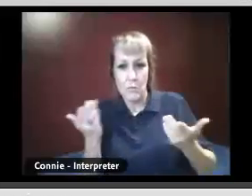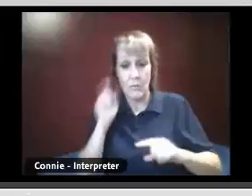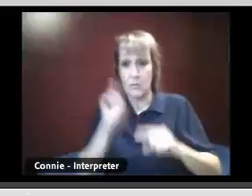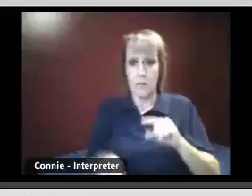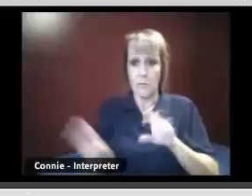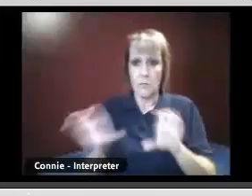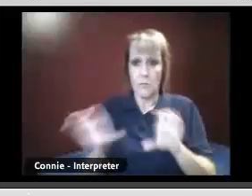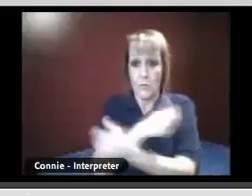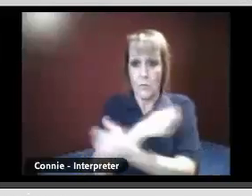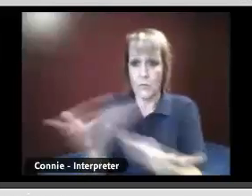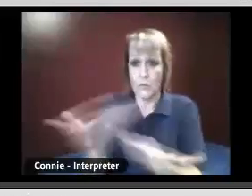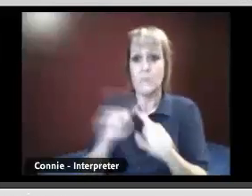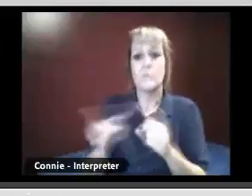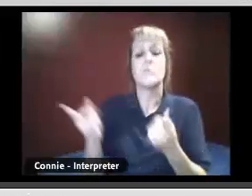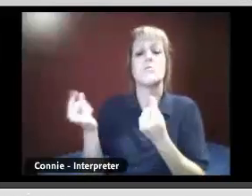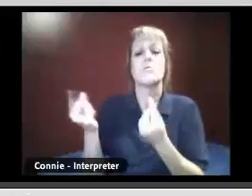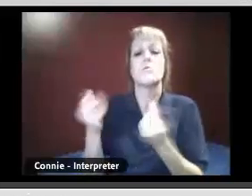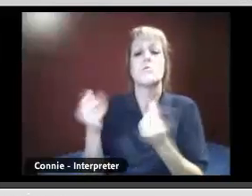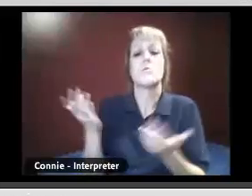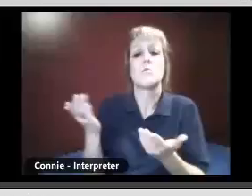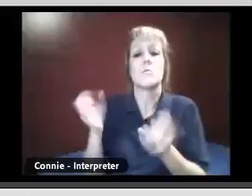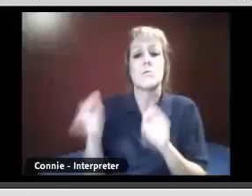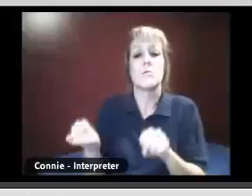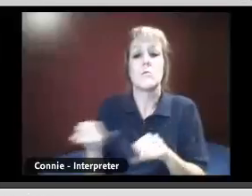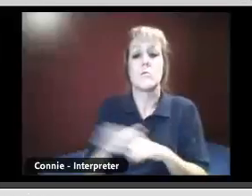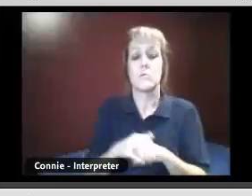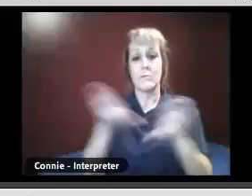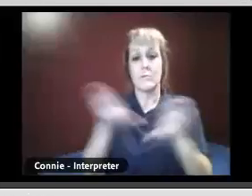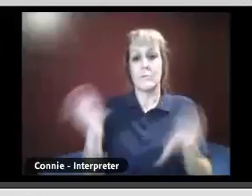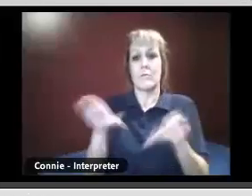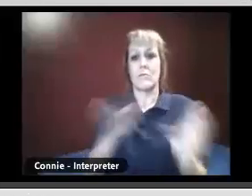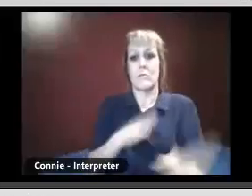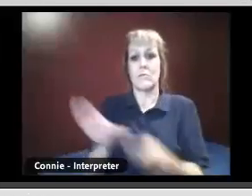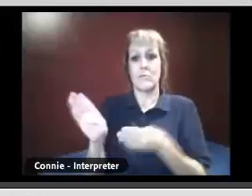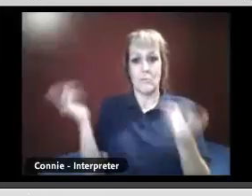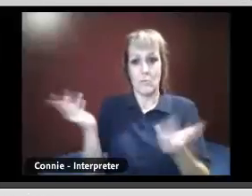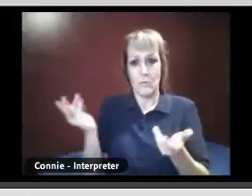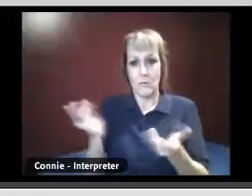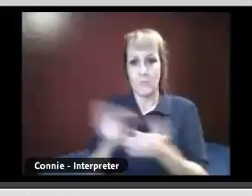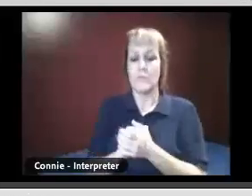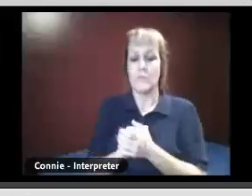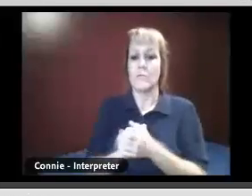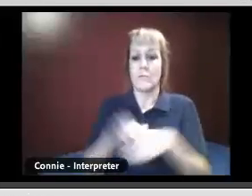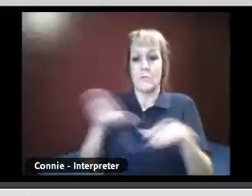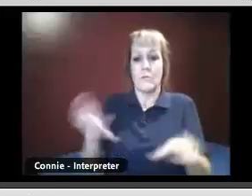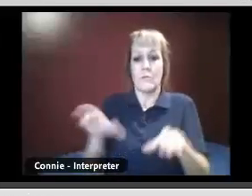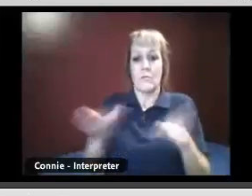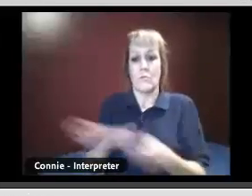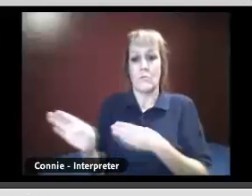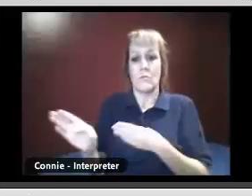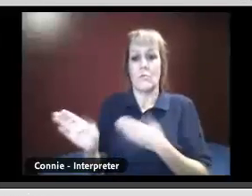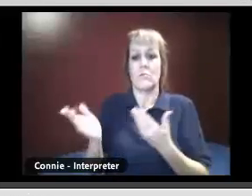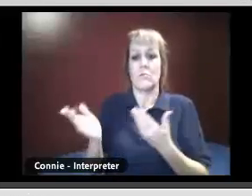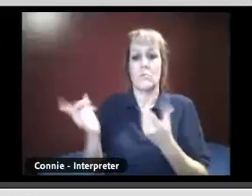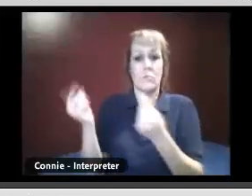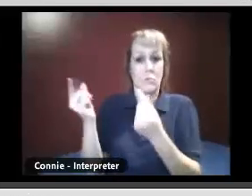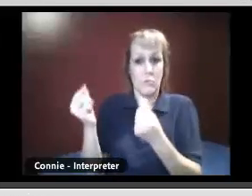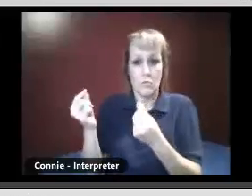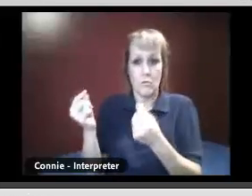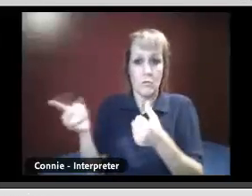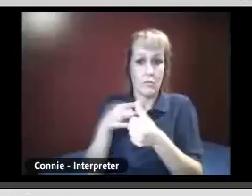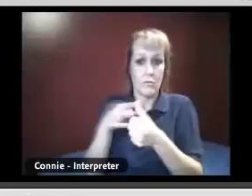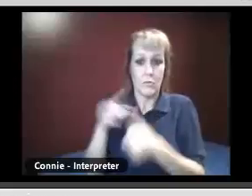do? From that, what's the action plan? Yeah, and so in the action plan, what are we going to do first, second, or third?